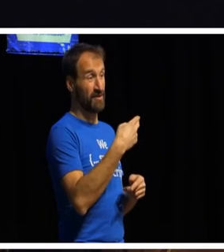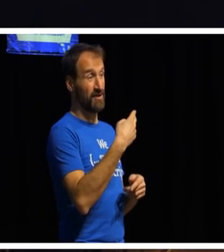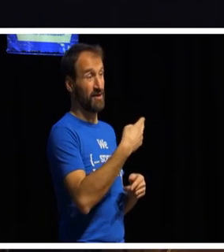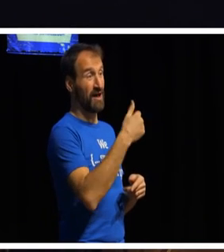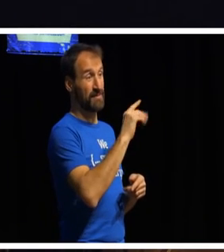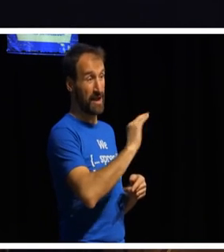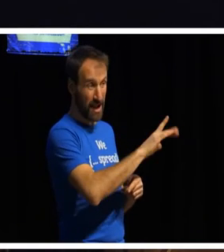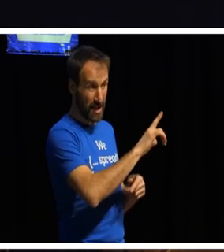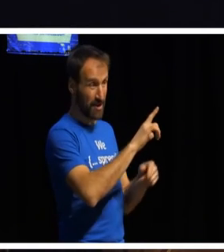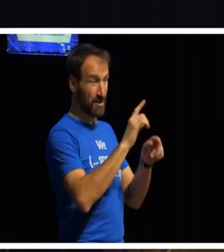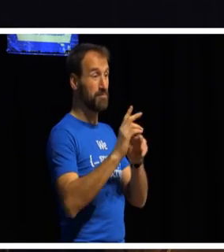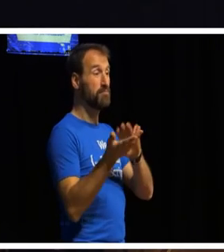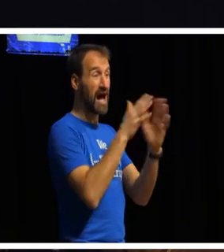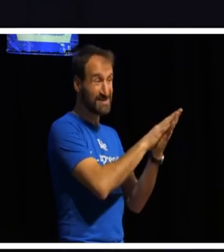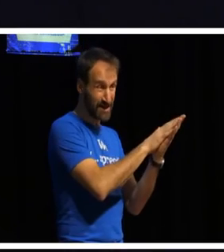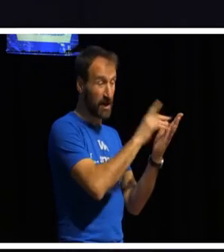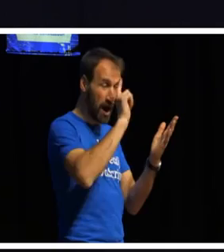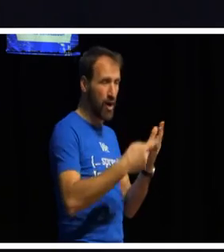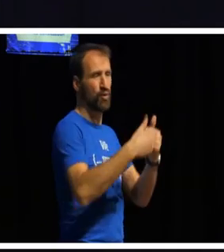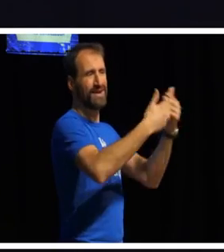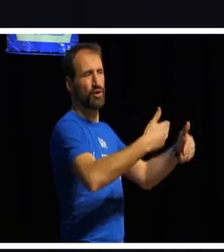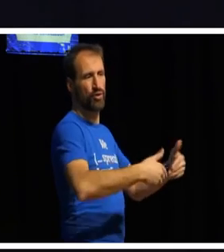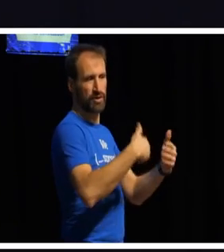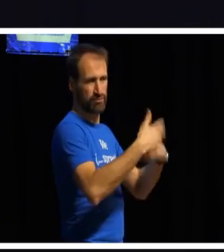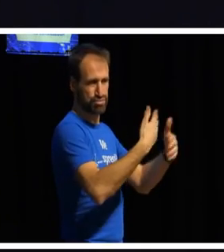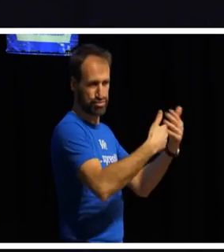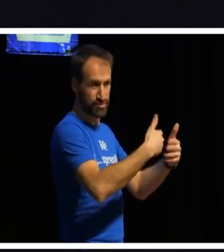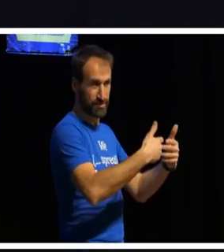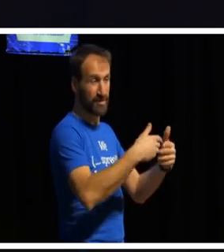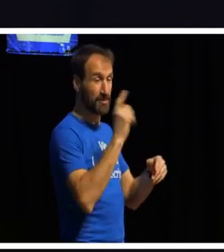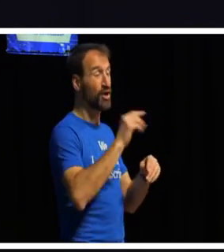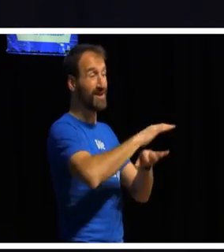So it can just do that whole work without troubling JavaScript at all.